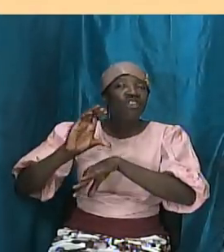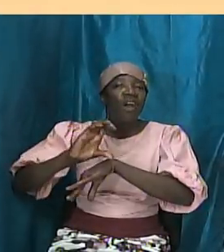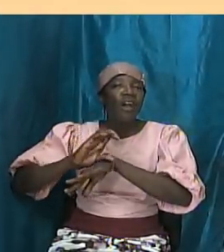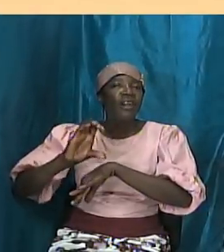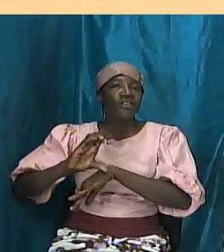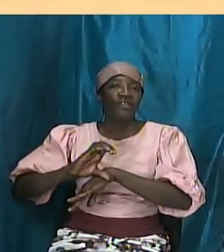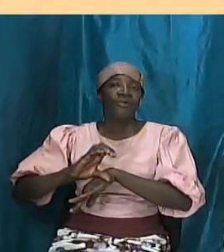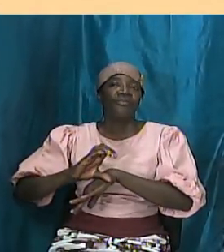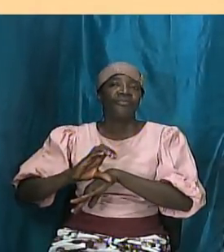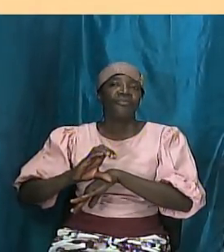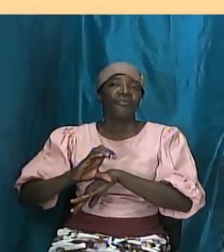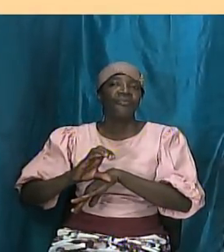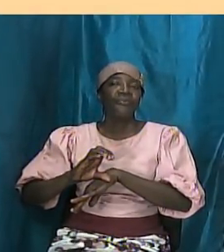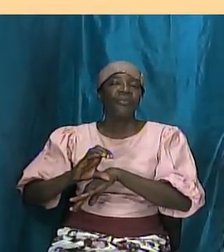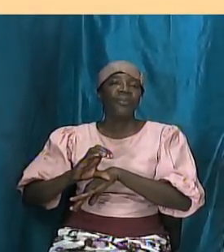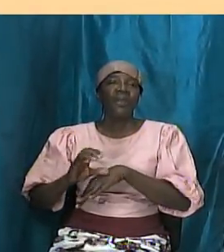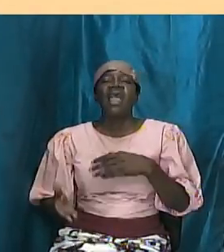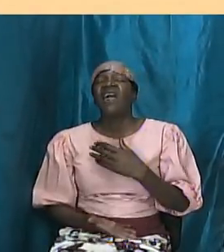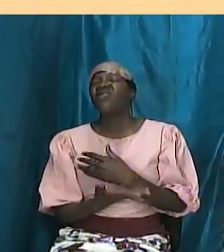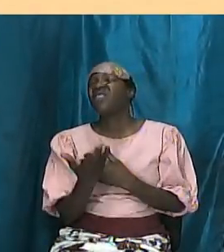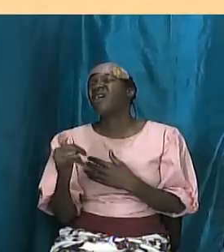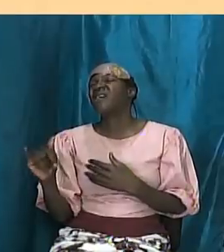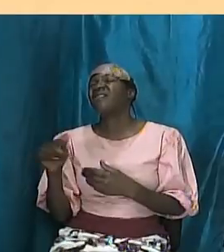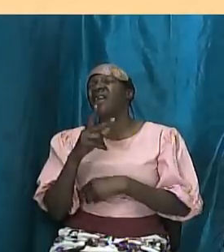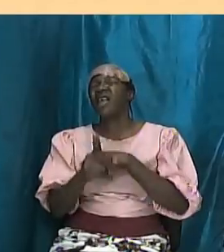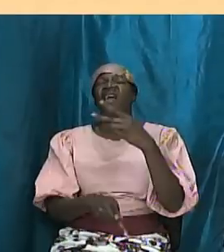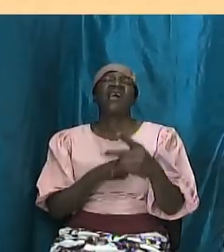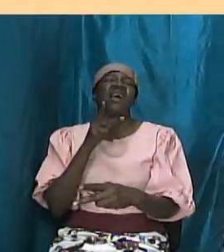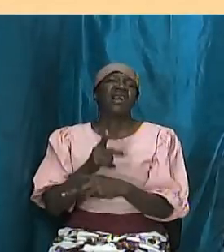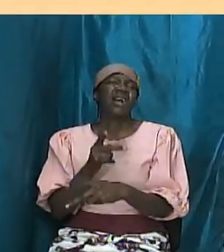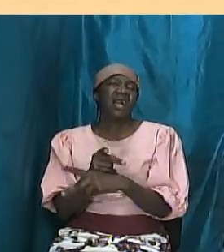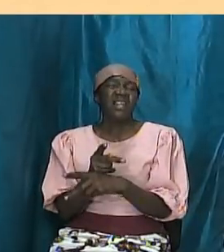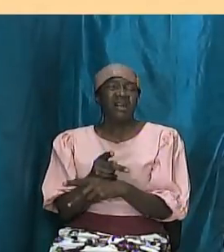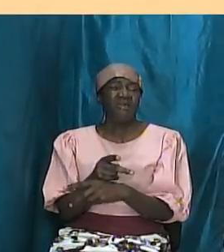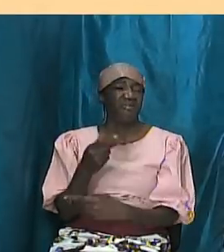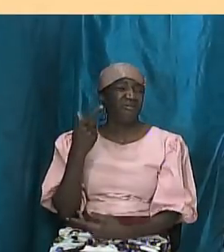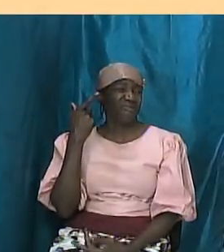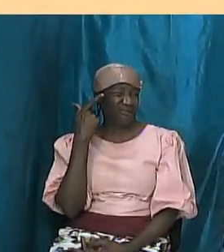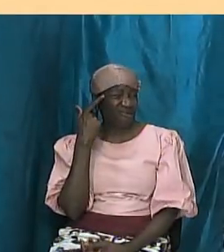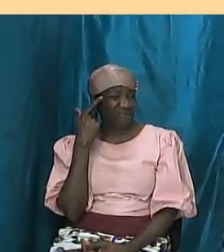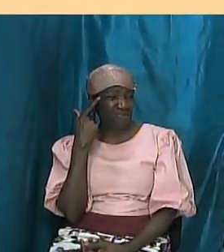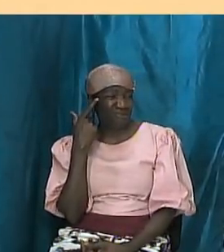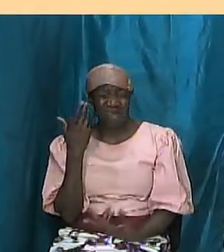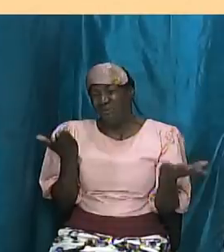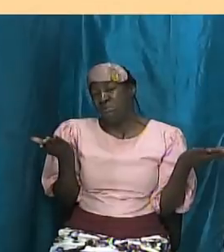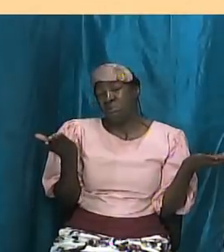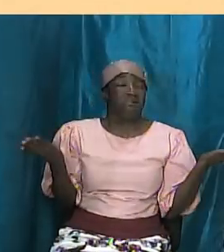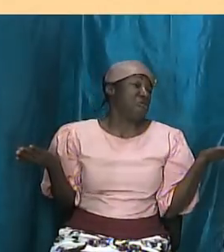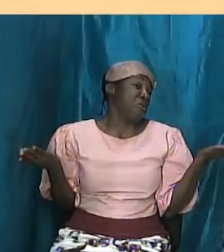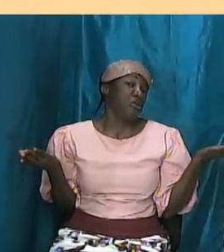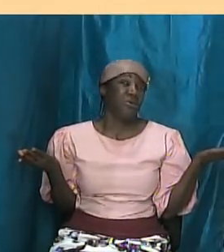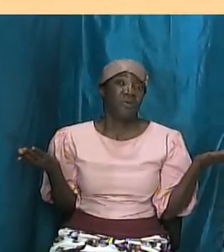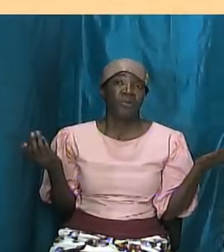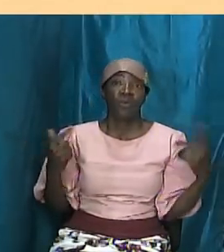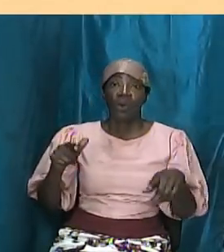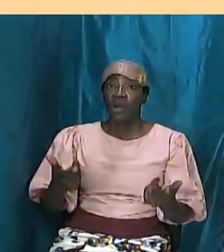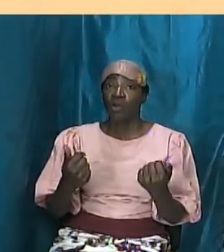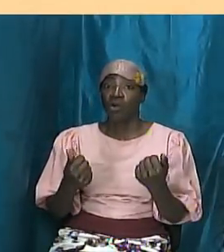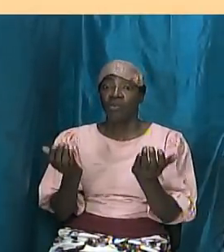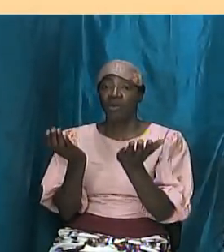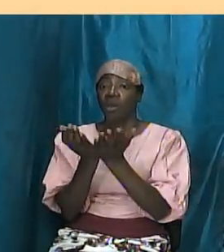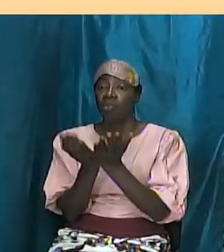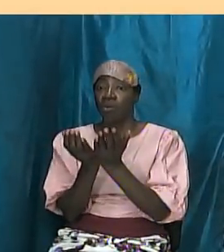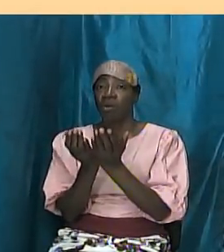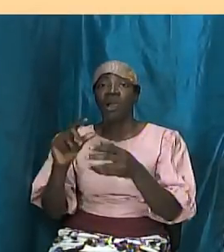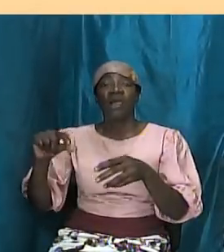there is a kind of skepticism when it comes on to the book of Genesis.